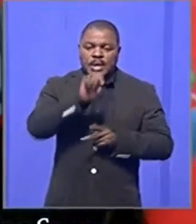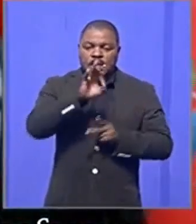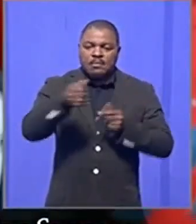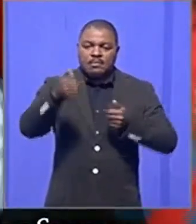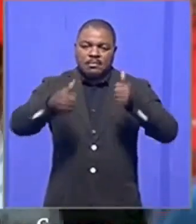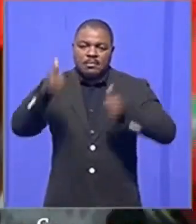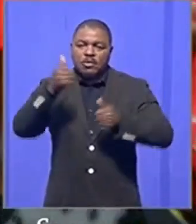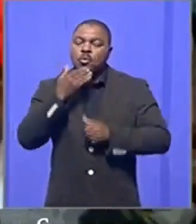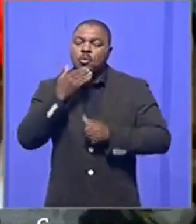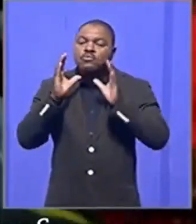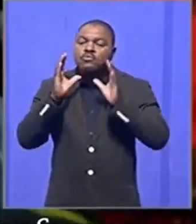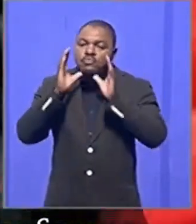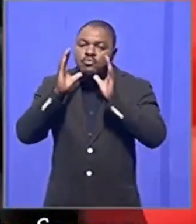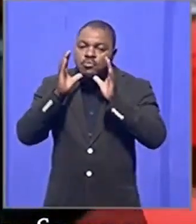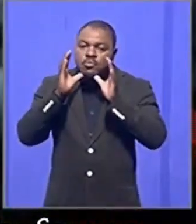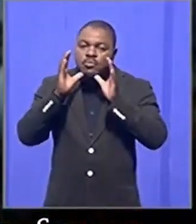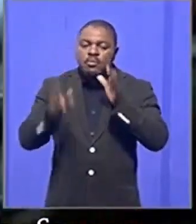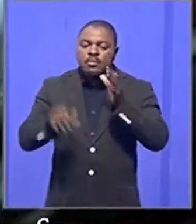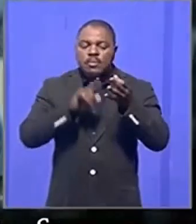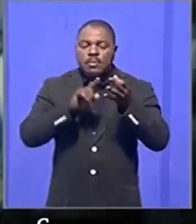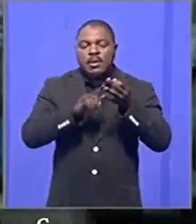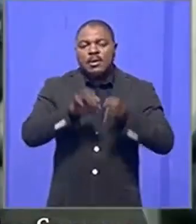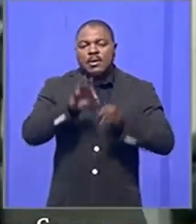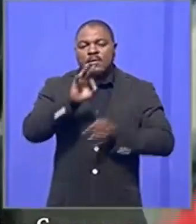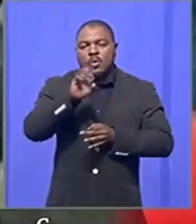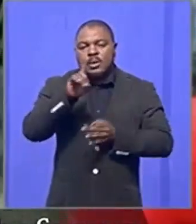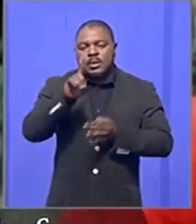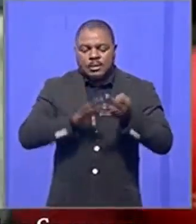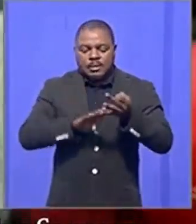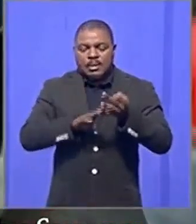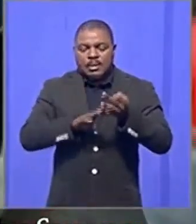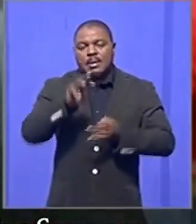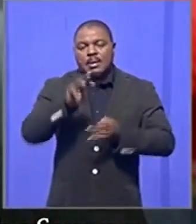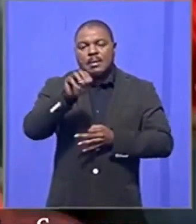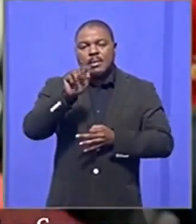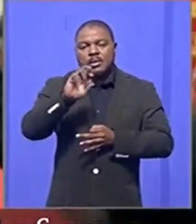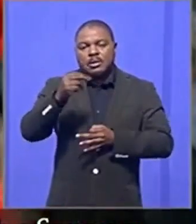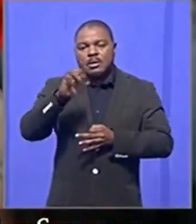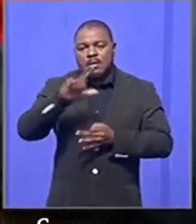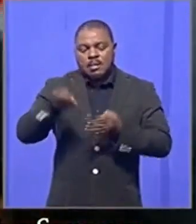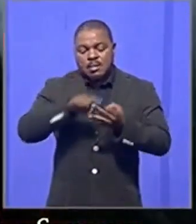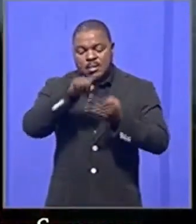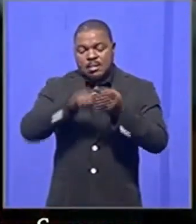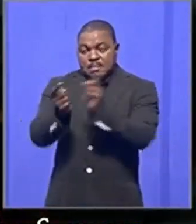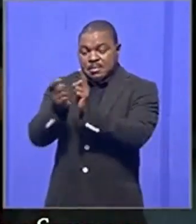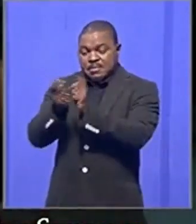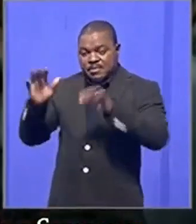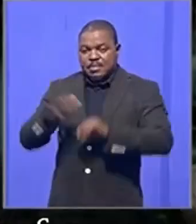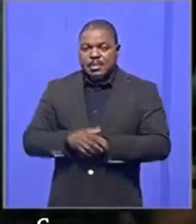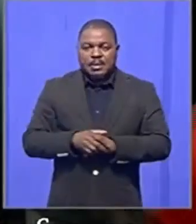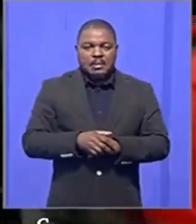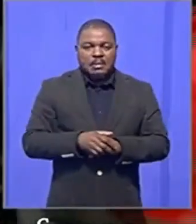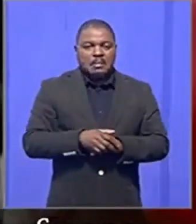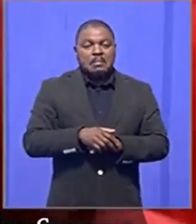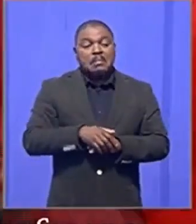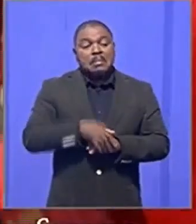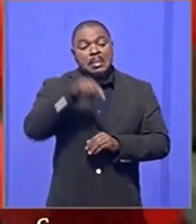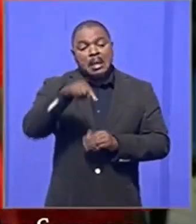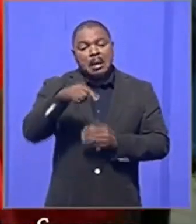EFF e le go Julius Malema, Floyd Shivambu le Marshall Dlamini. Gareng ga ditšhelete tše di ahlahlilwego kopano